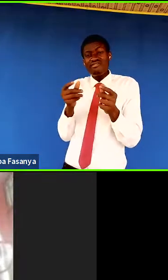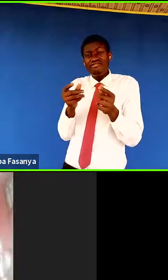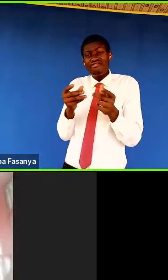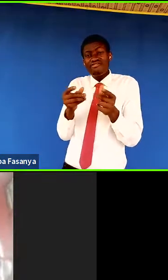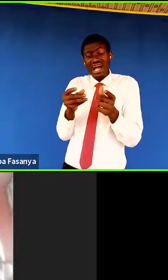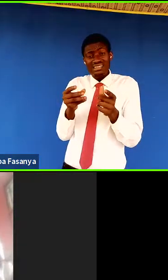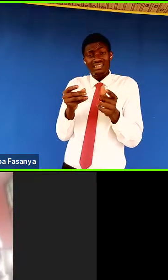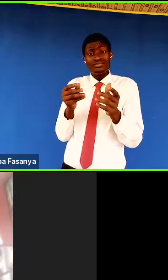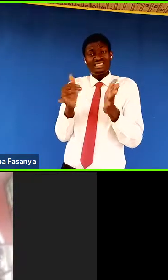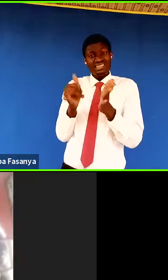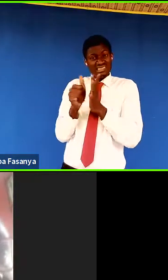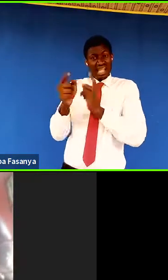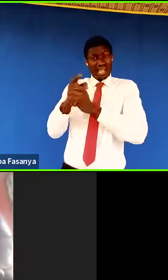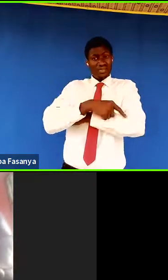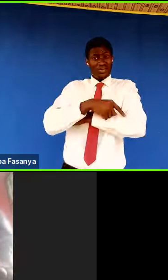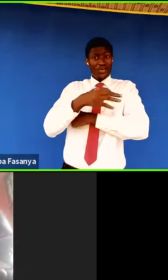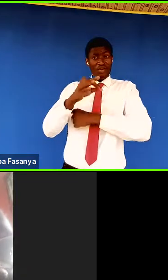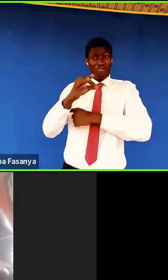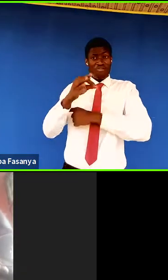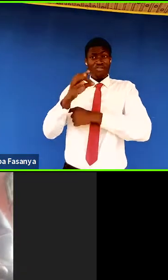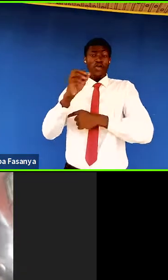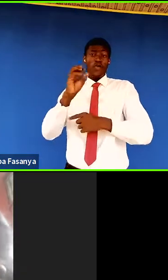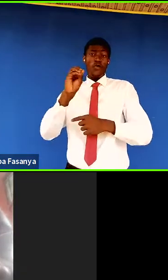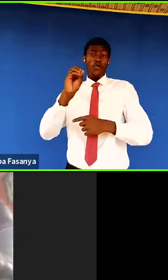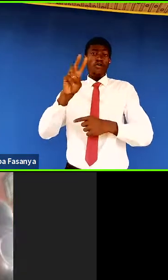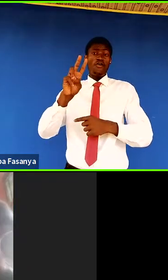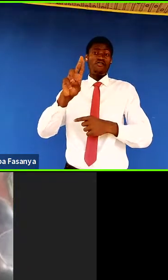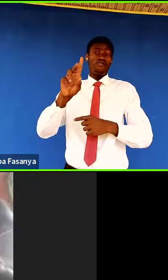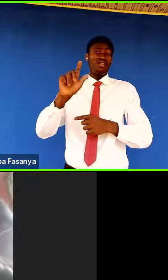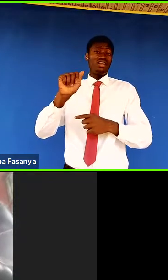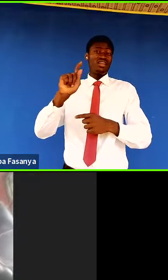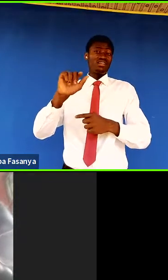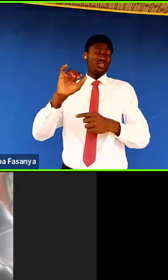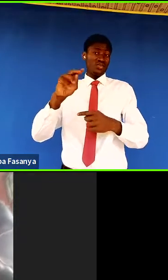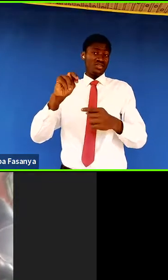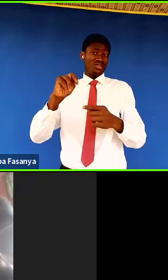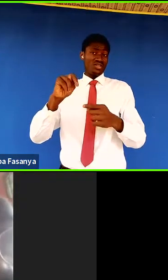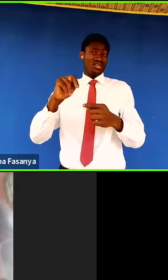ovulation, you know that because the first sperm to get to the